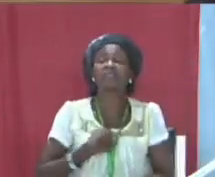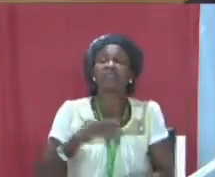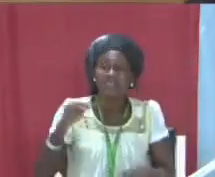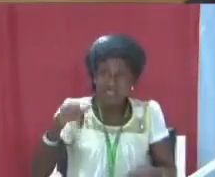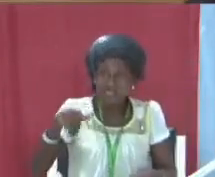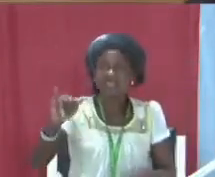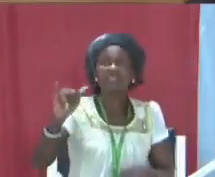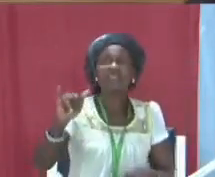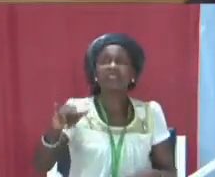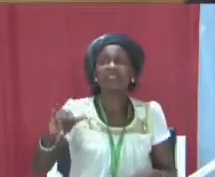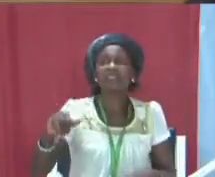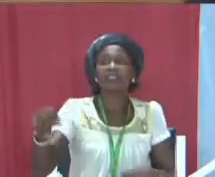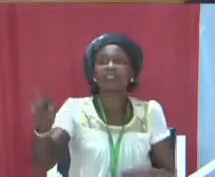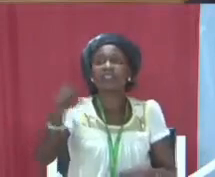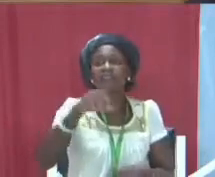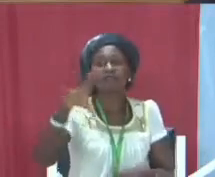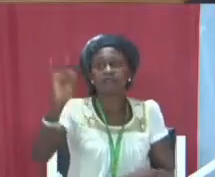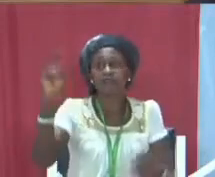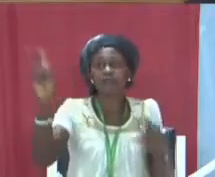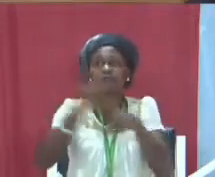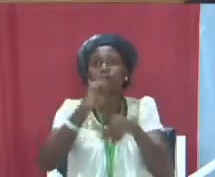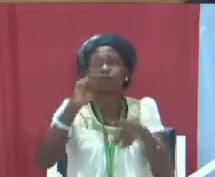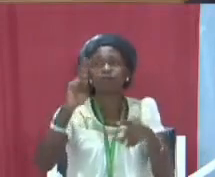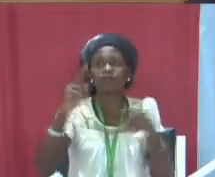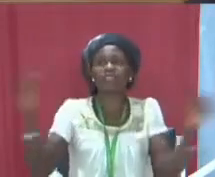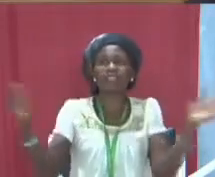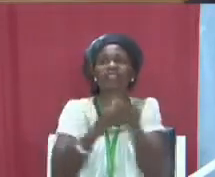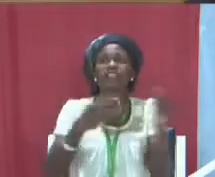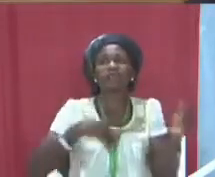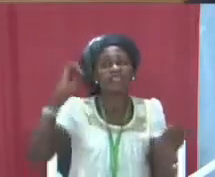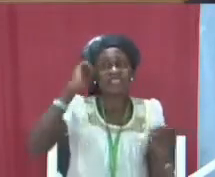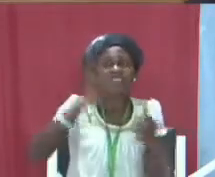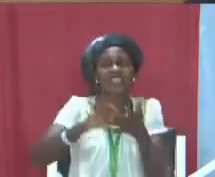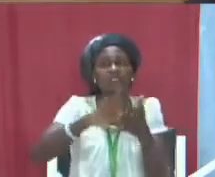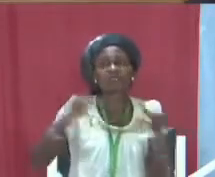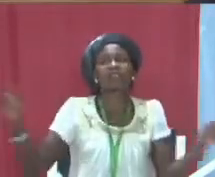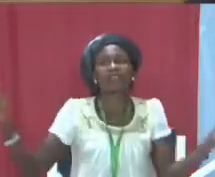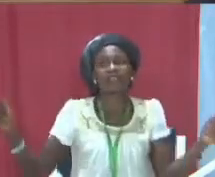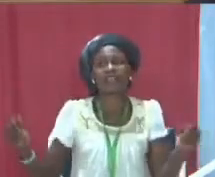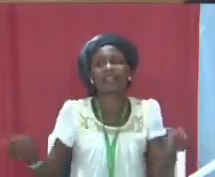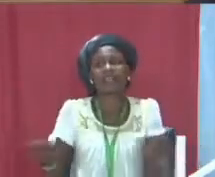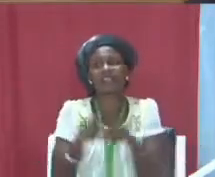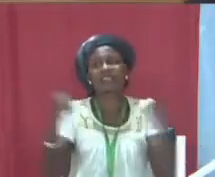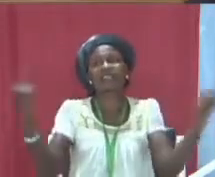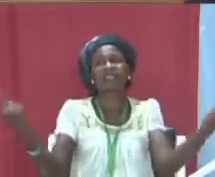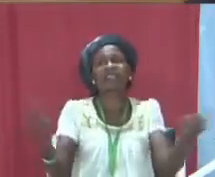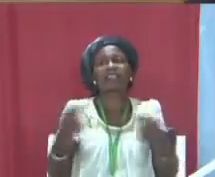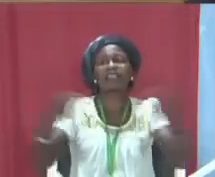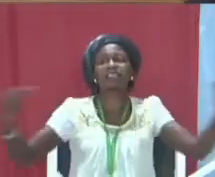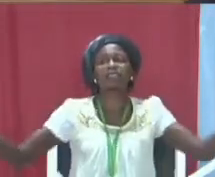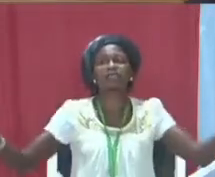Yet, he finds occasion against me. He counts me as an enemy.